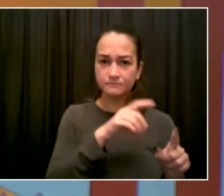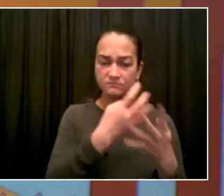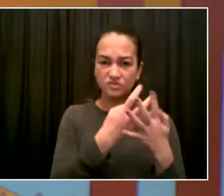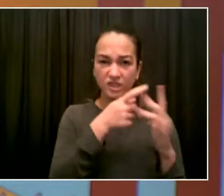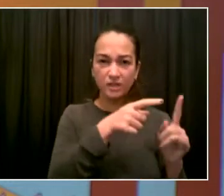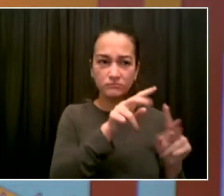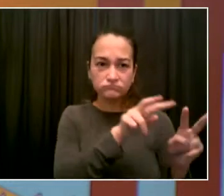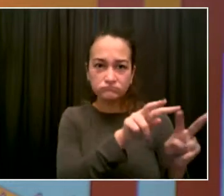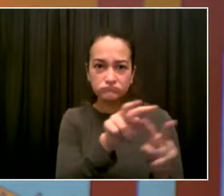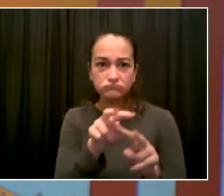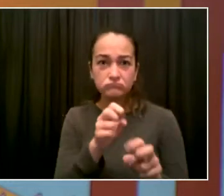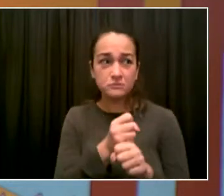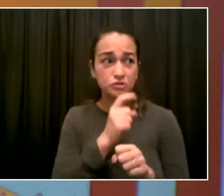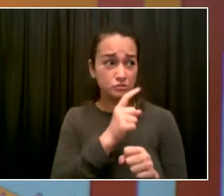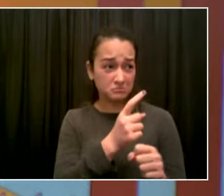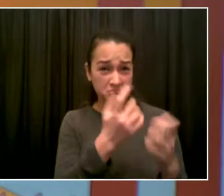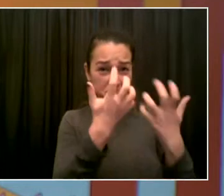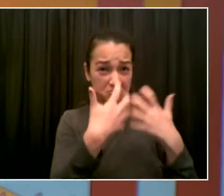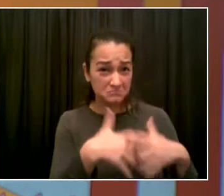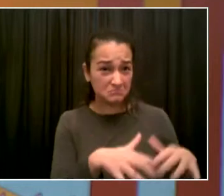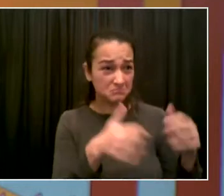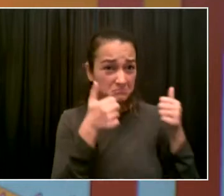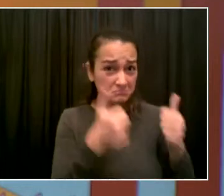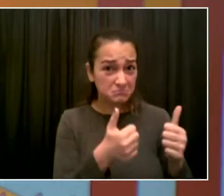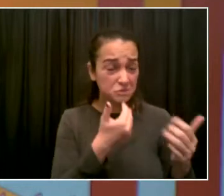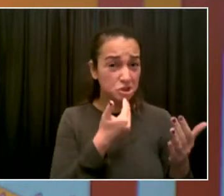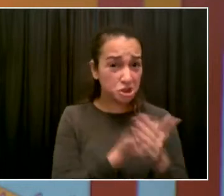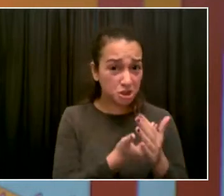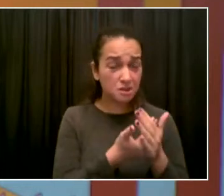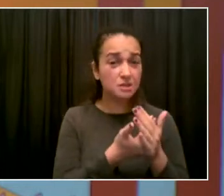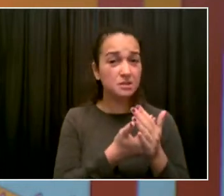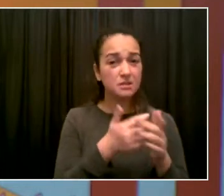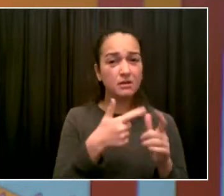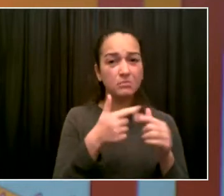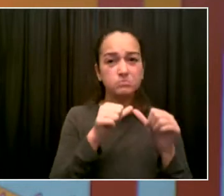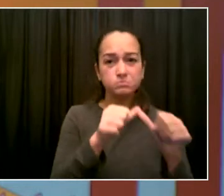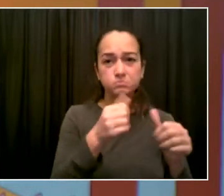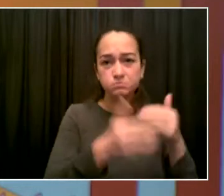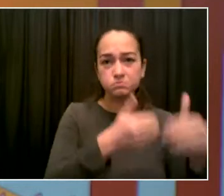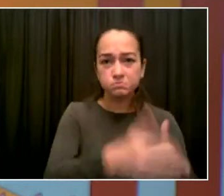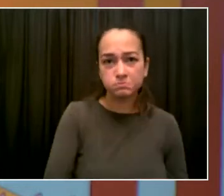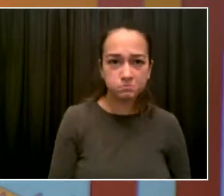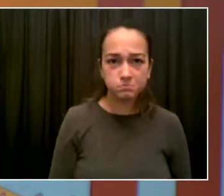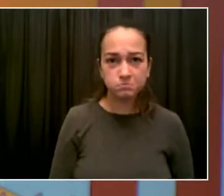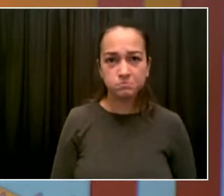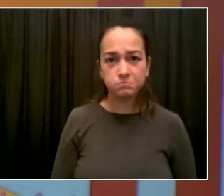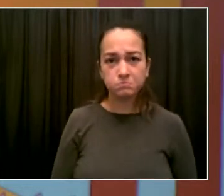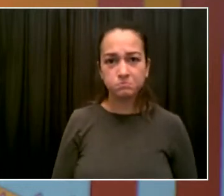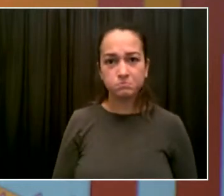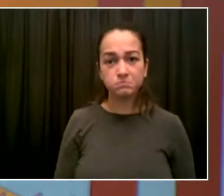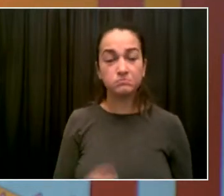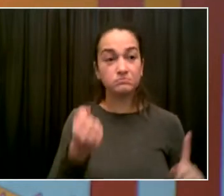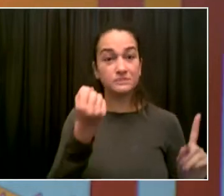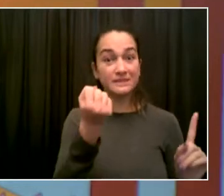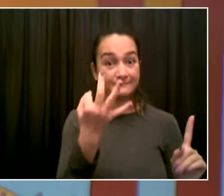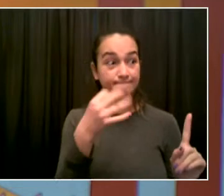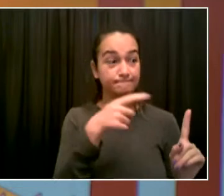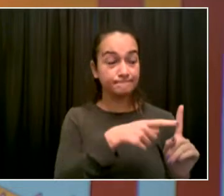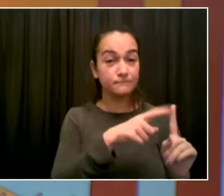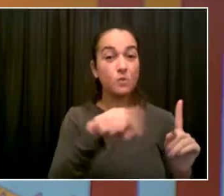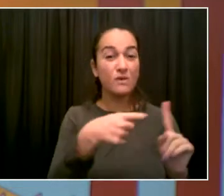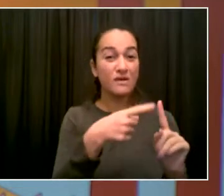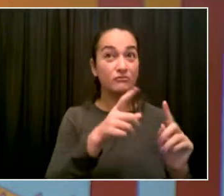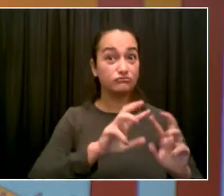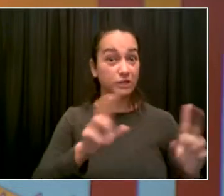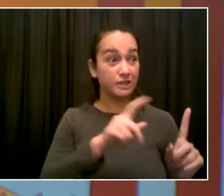NYPD and outside contractors to help take additional pieces that will relieve pressure on the correction officers and allow